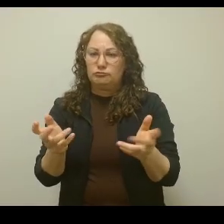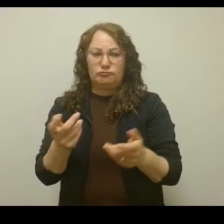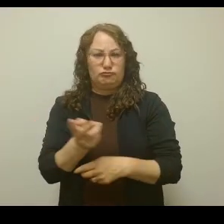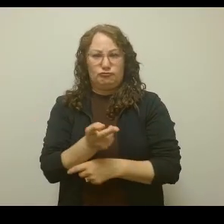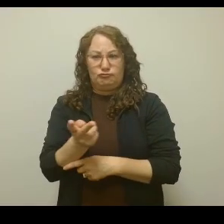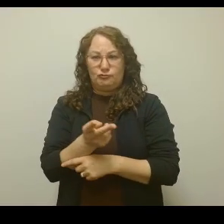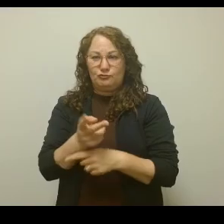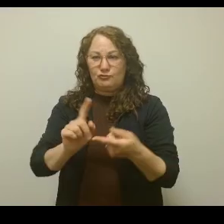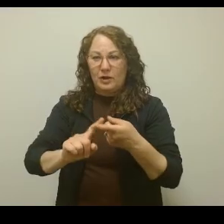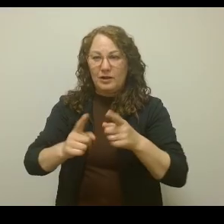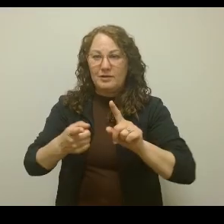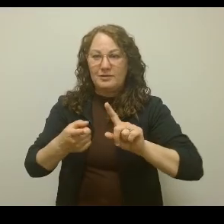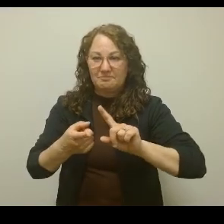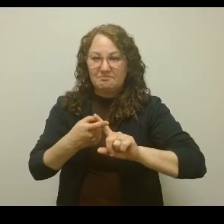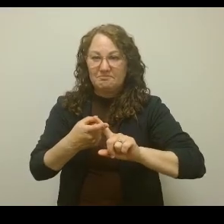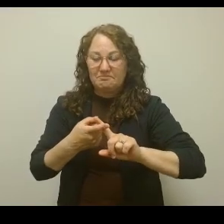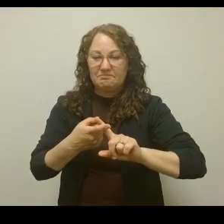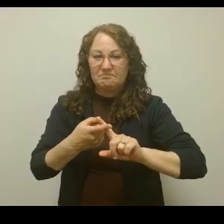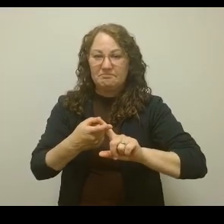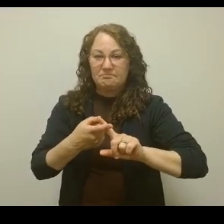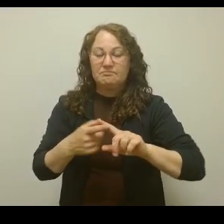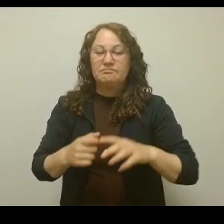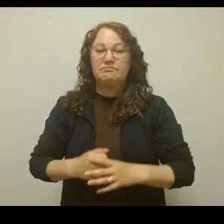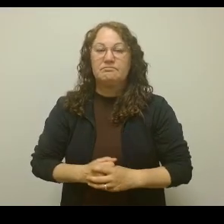friends where